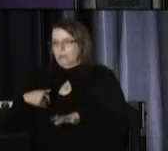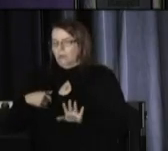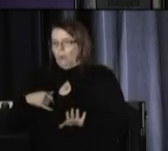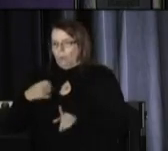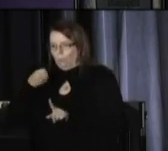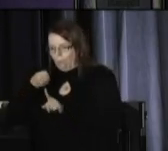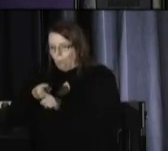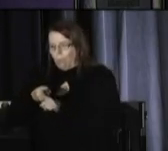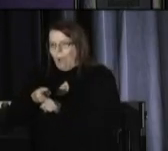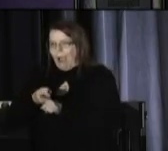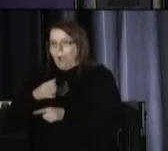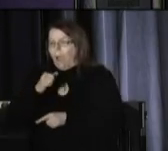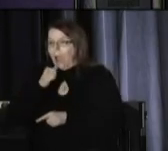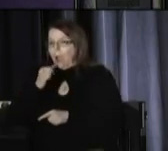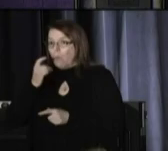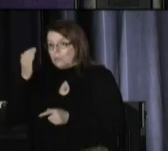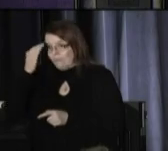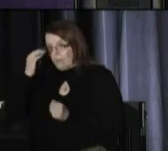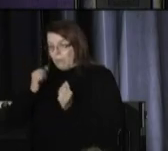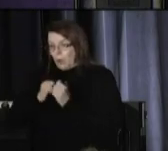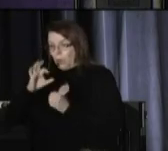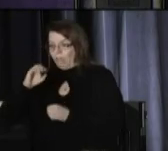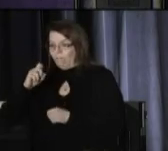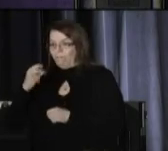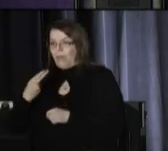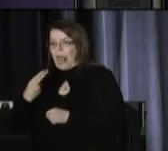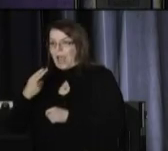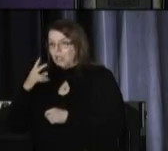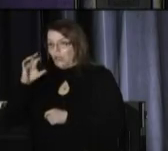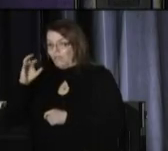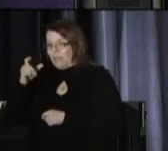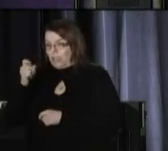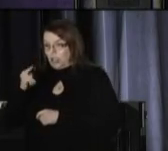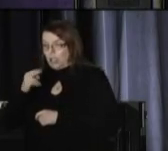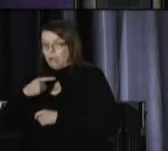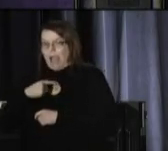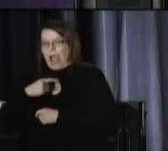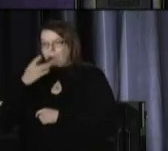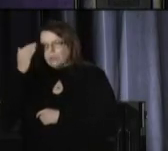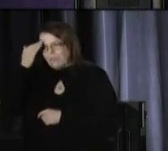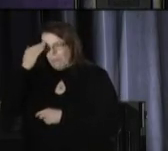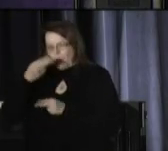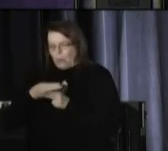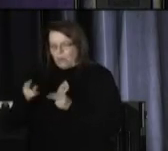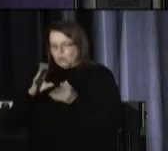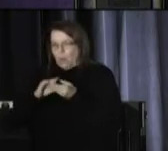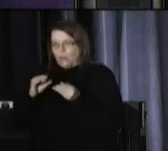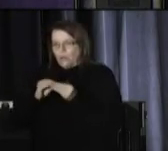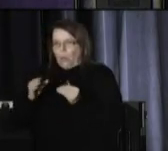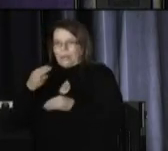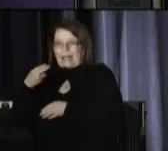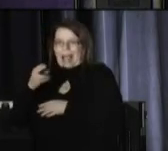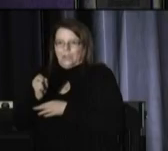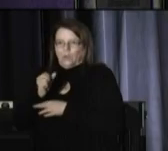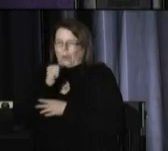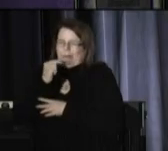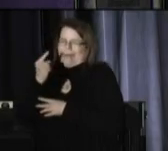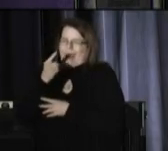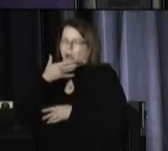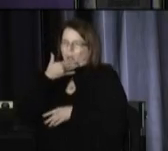with flash fiction. I was familiar with the short stories that we had to read in high school, which were not always the